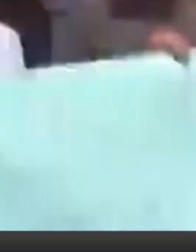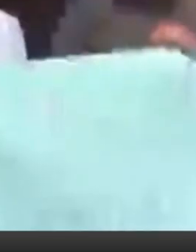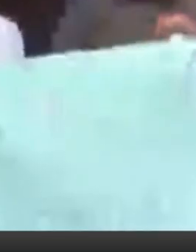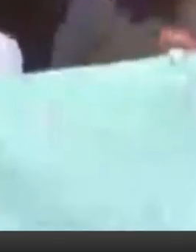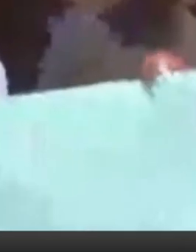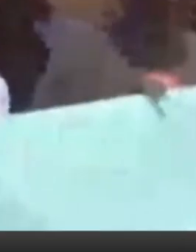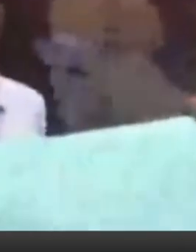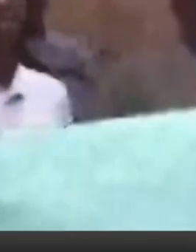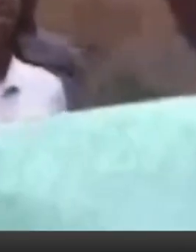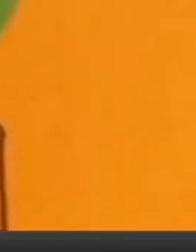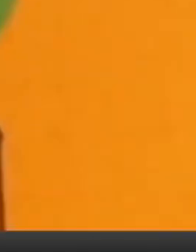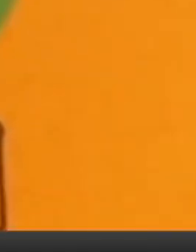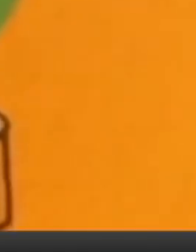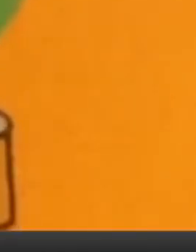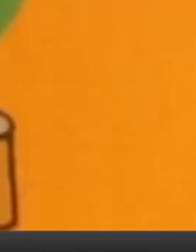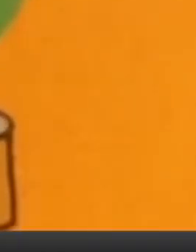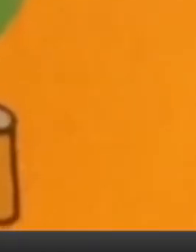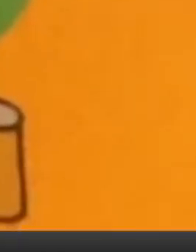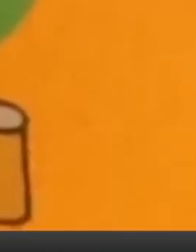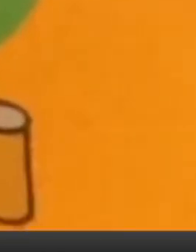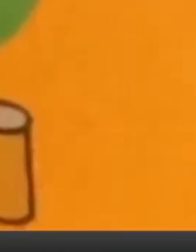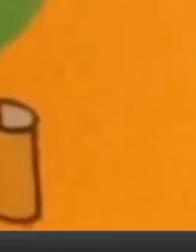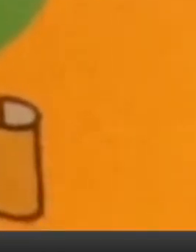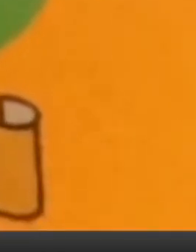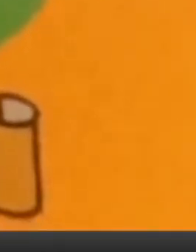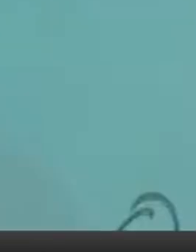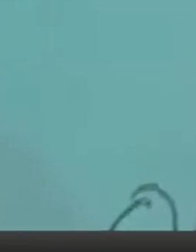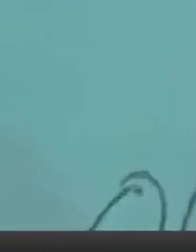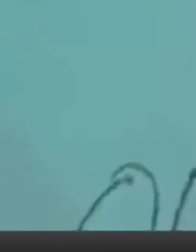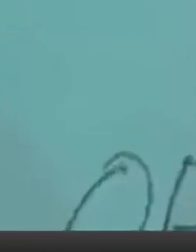Yunis Cheruiyot, Undugu TV.